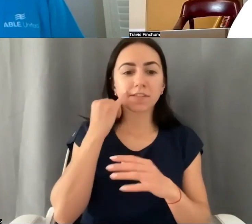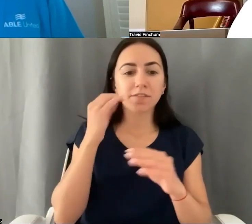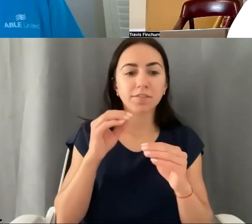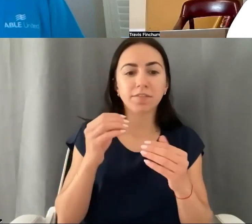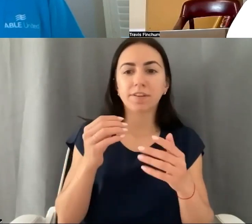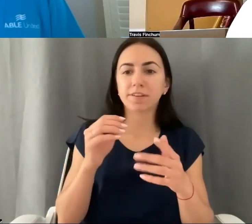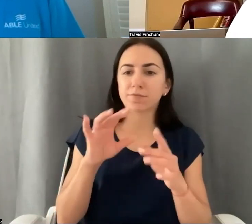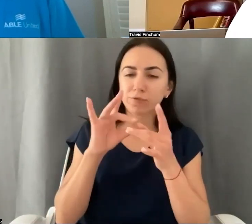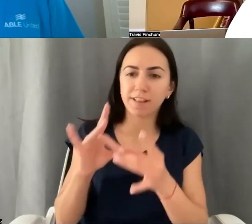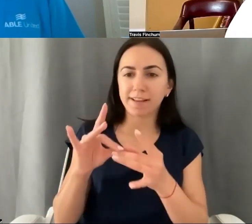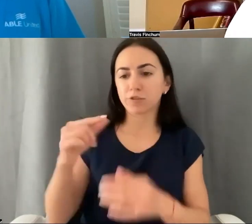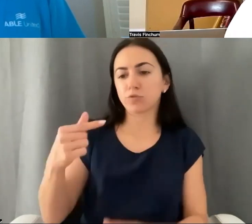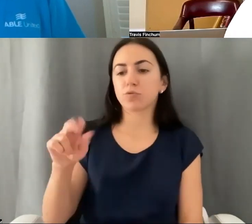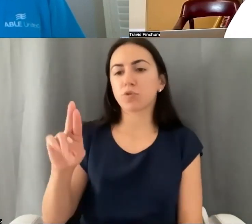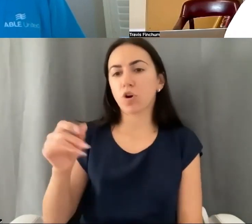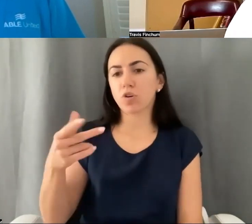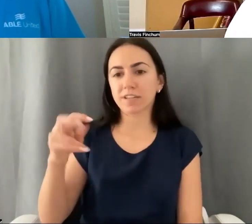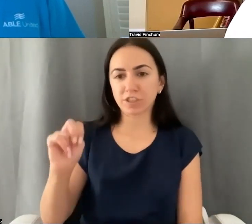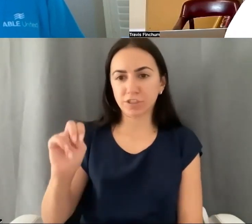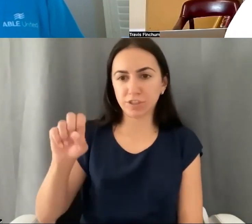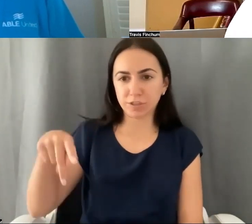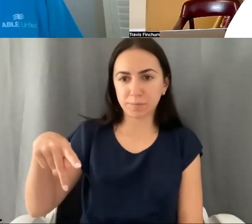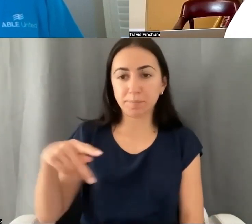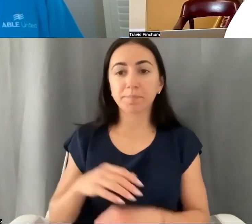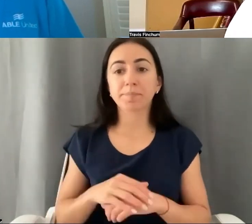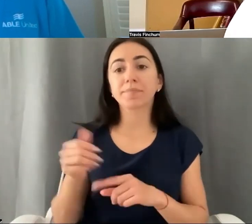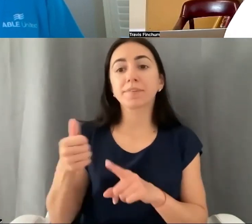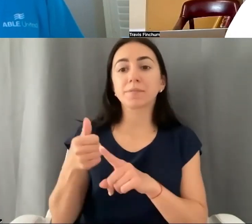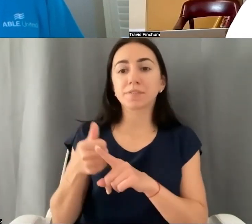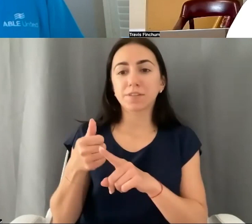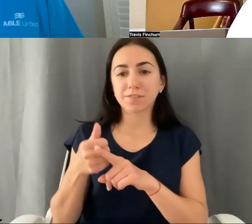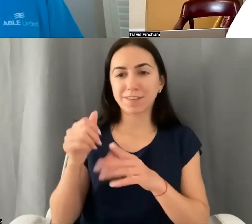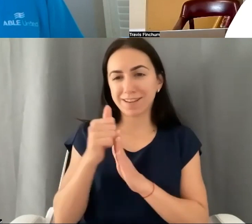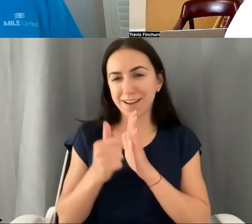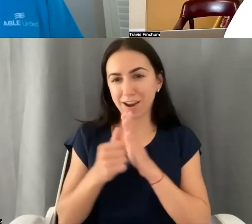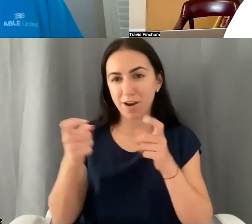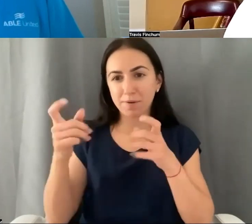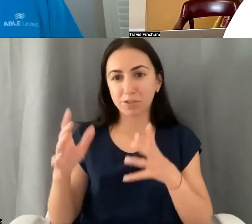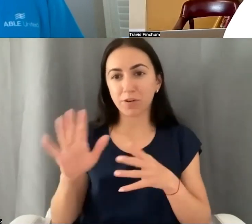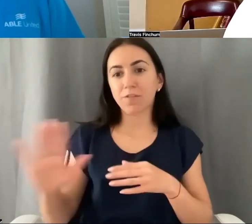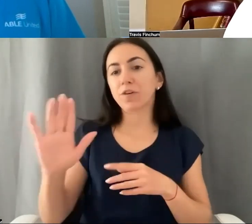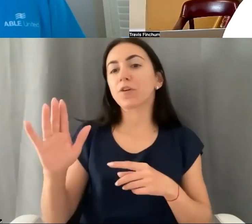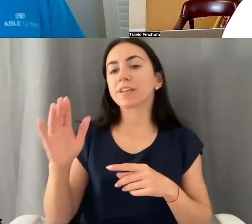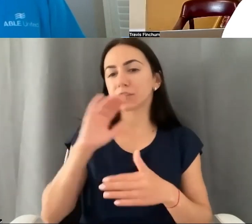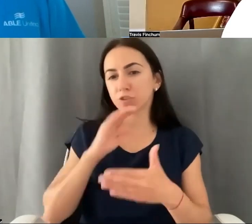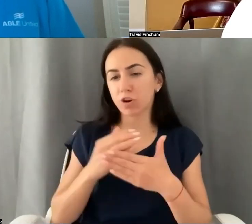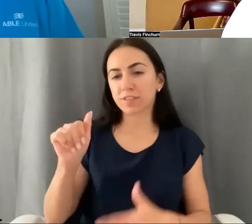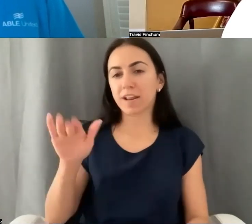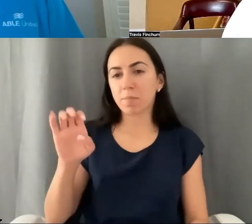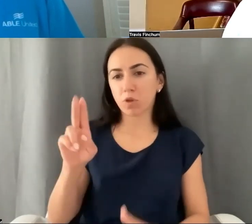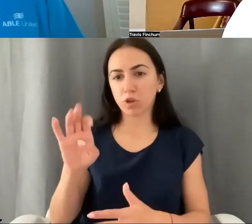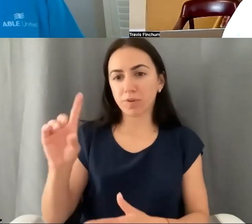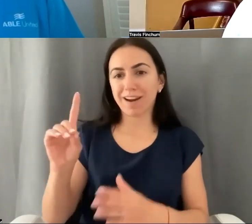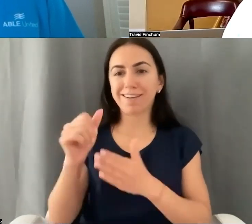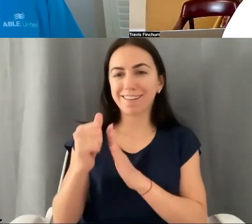to guardianship. Travis is the account administrator for his daughter's Able United account and always provides